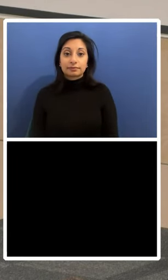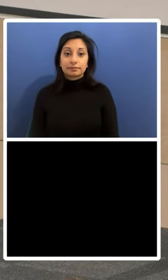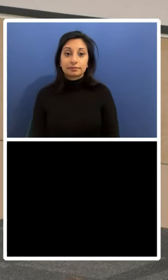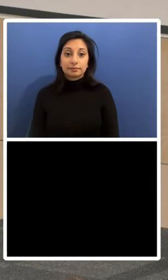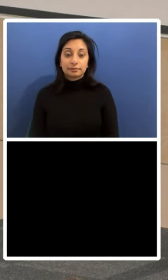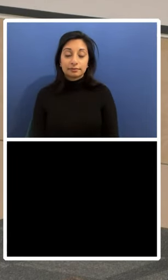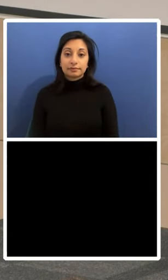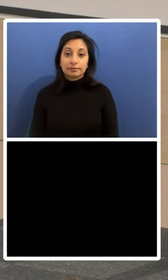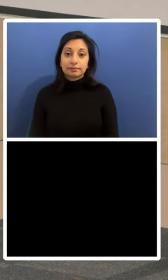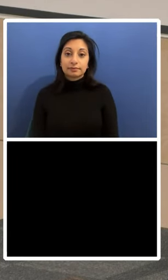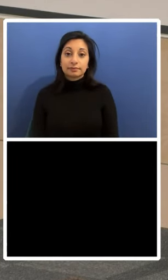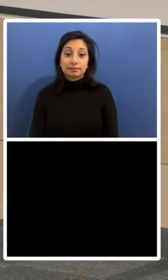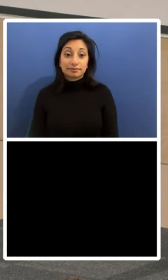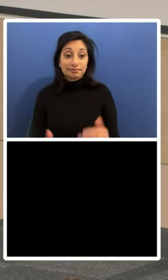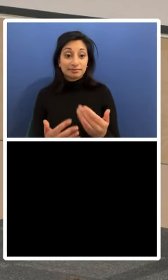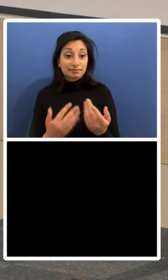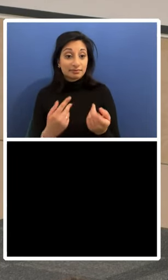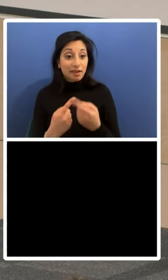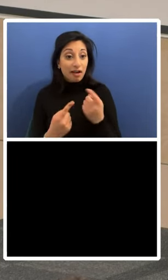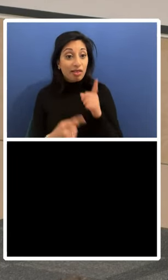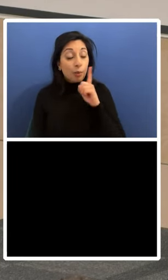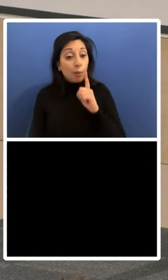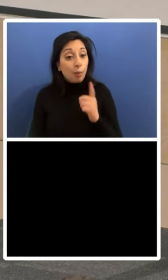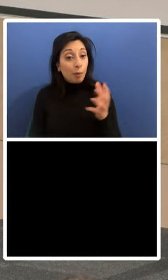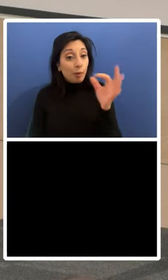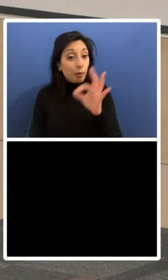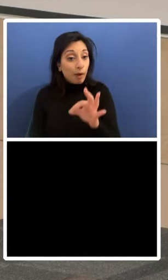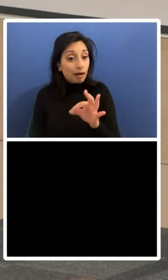Any female? Yes, in the, there.